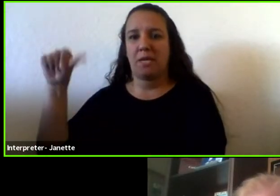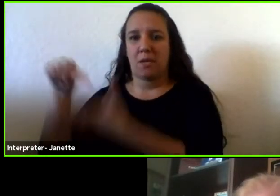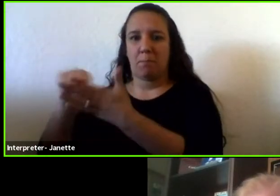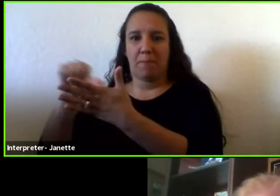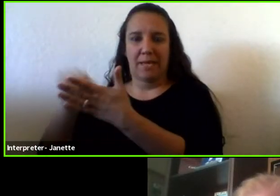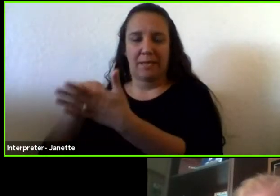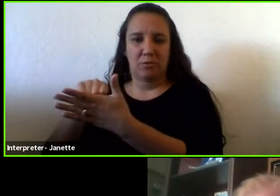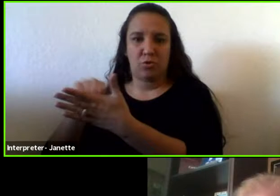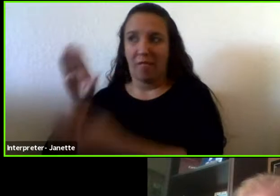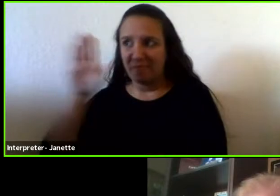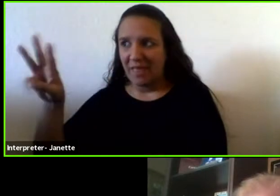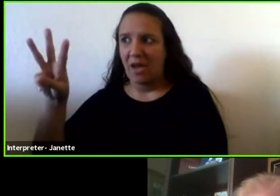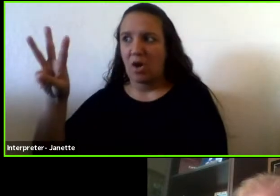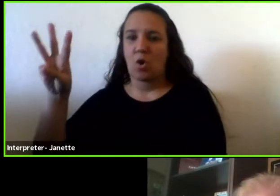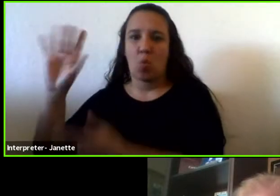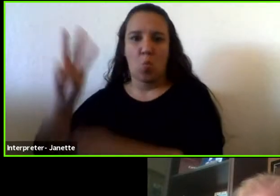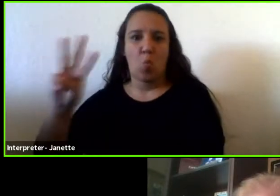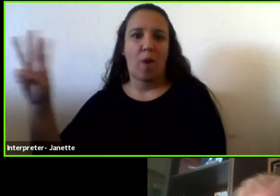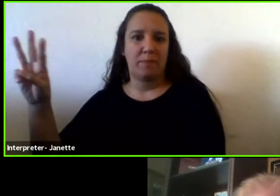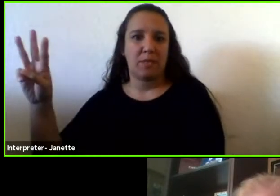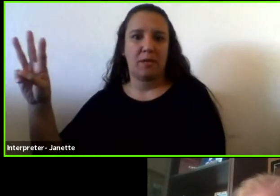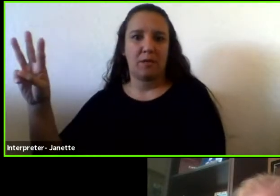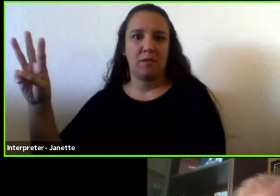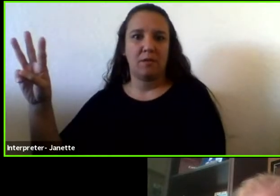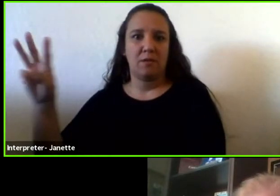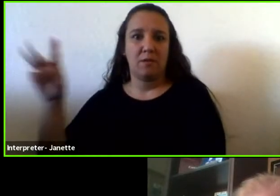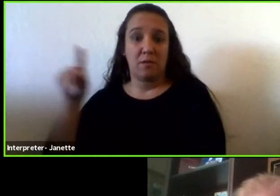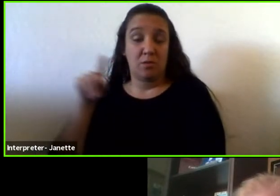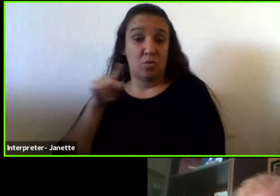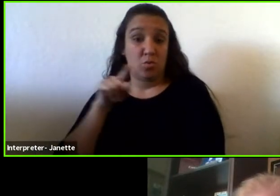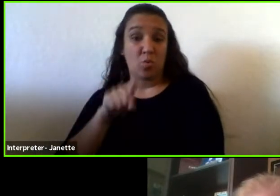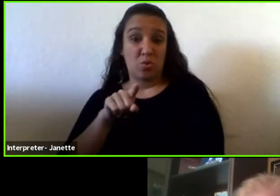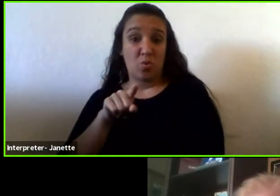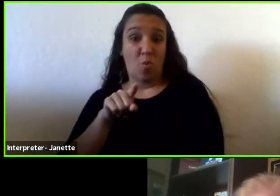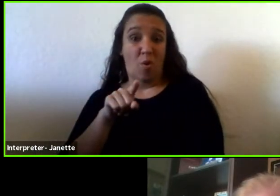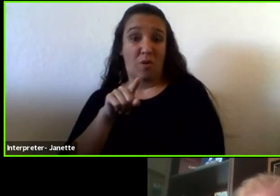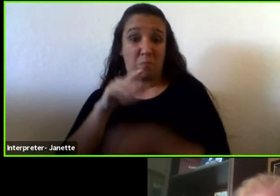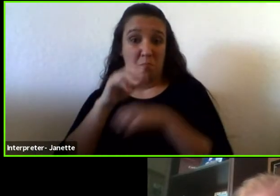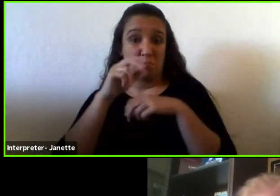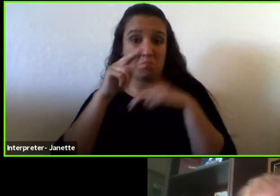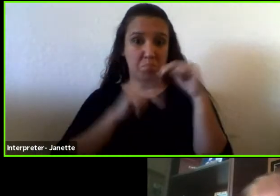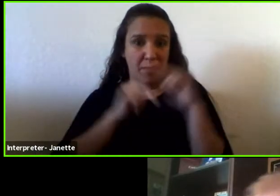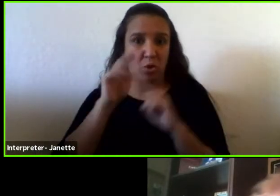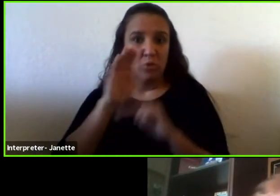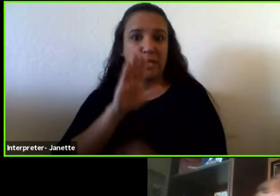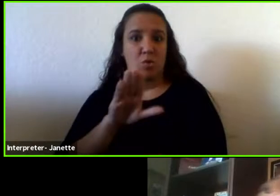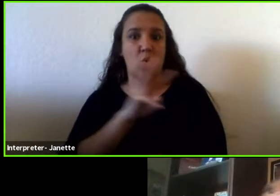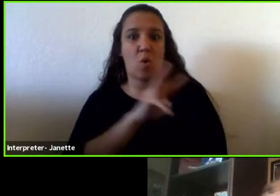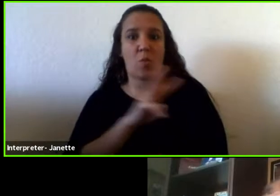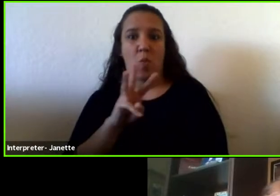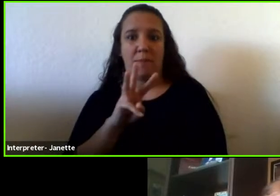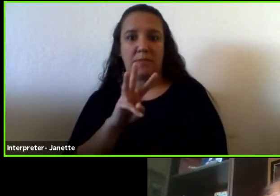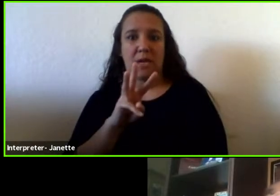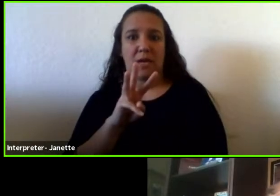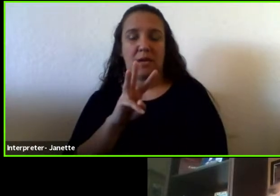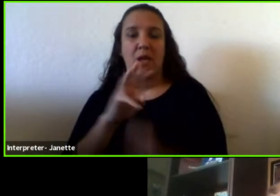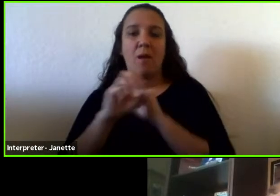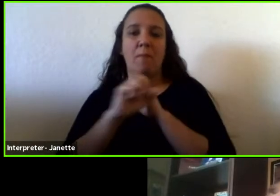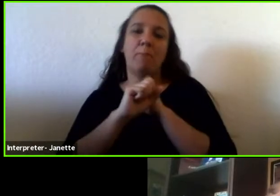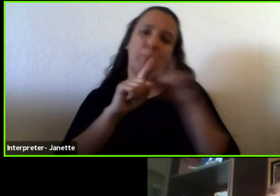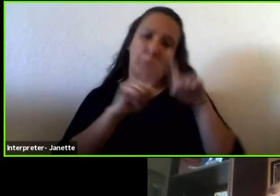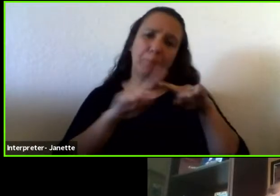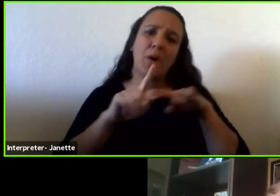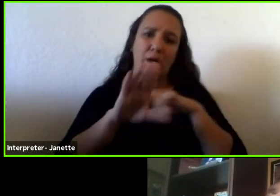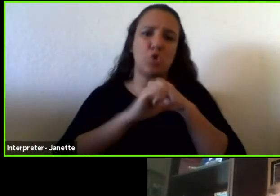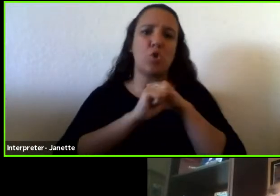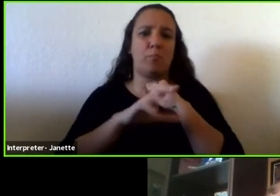their actual website. So in essence, you're building your platform or your website and promoting what Wix does.